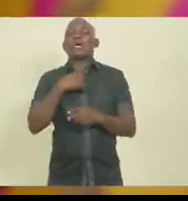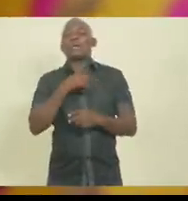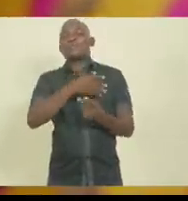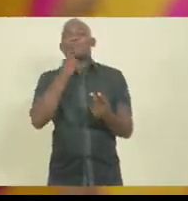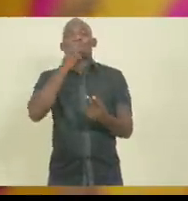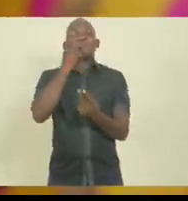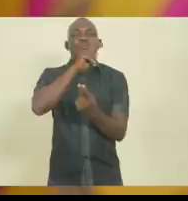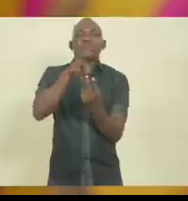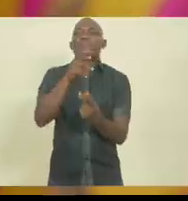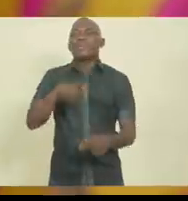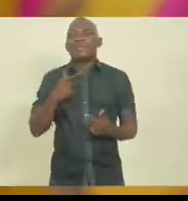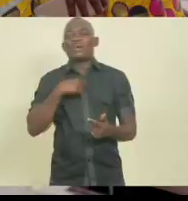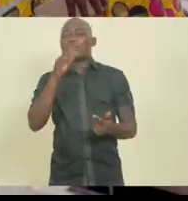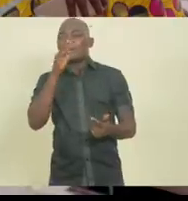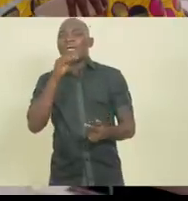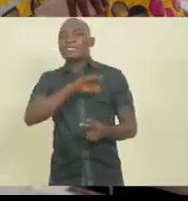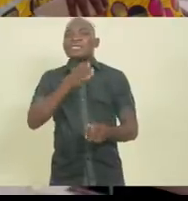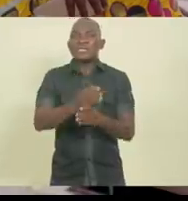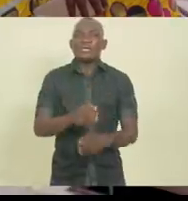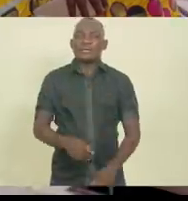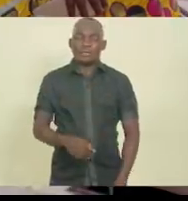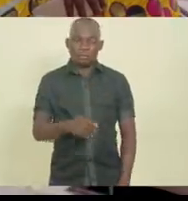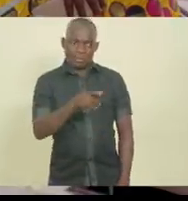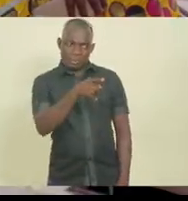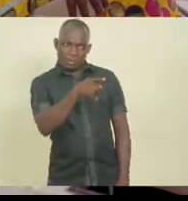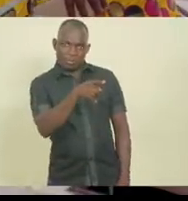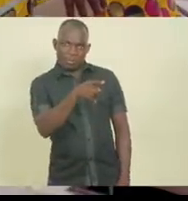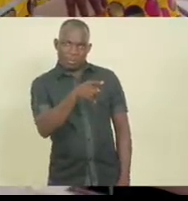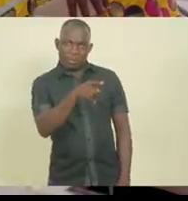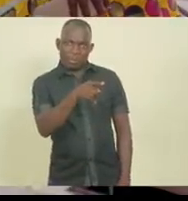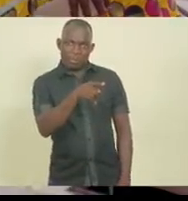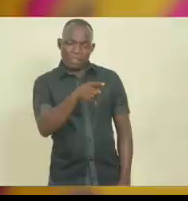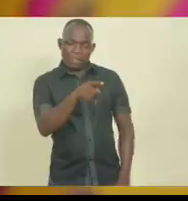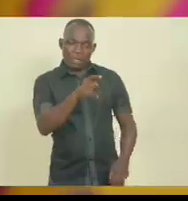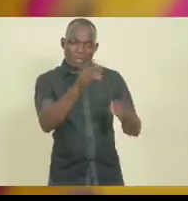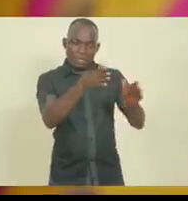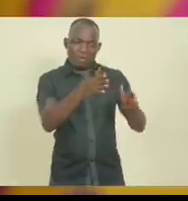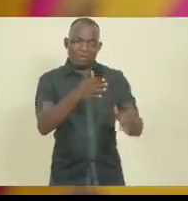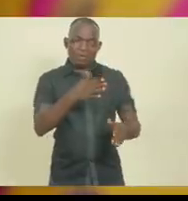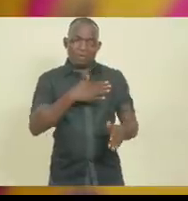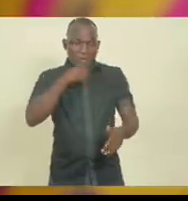a child to care less for. Listen, leave Titi out of this.